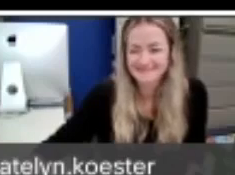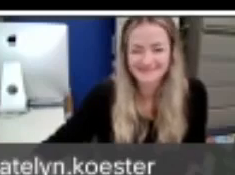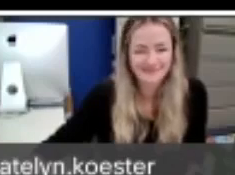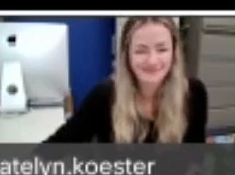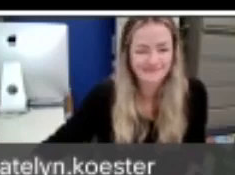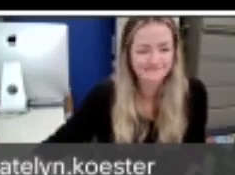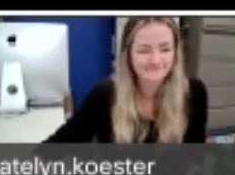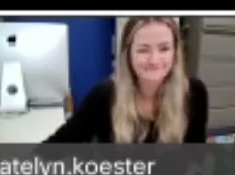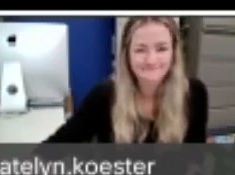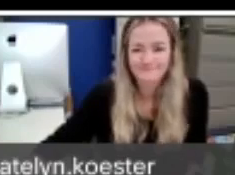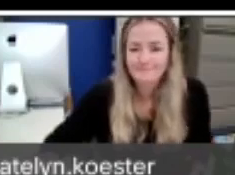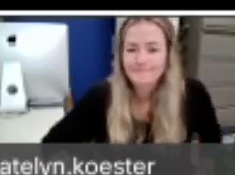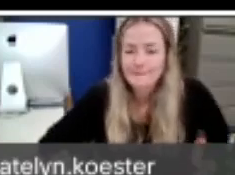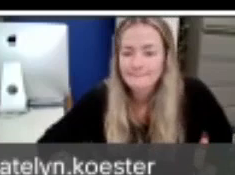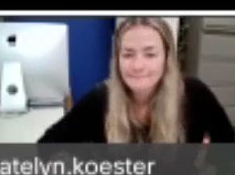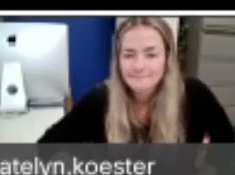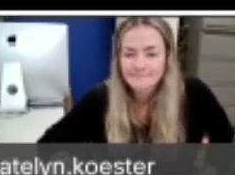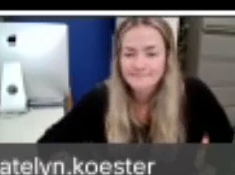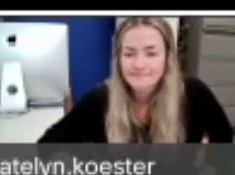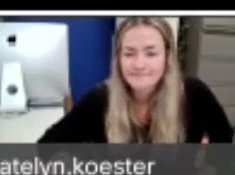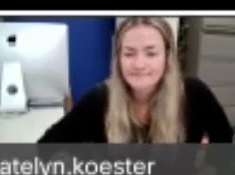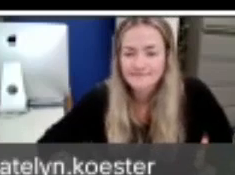How about Merry Christmas?